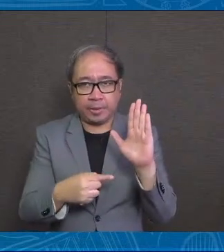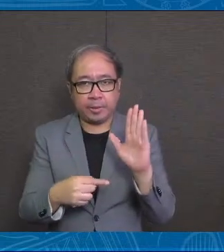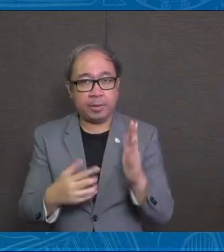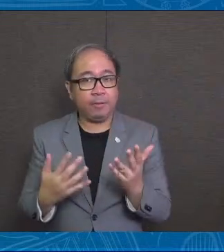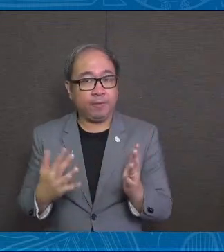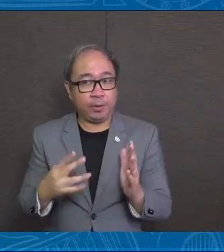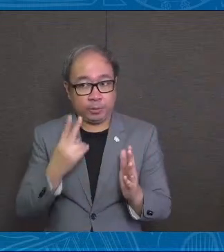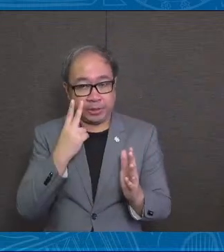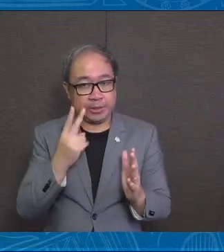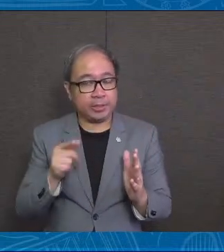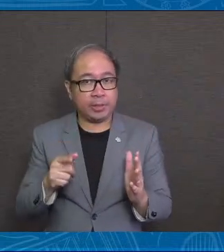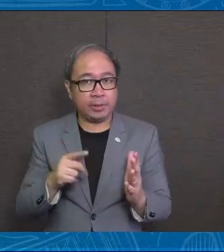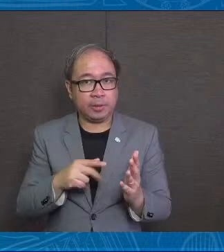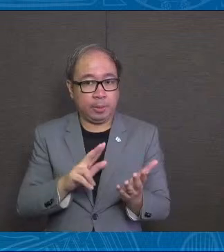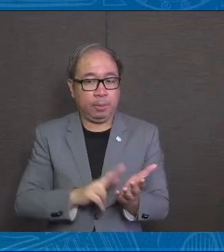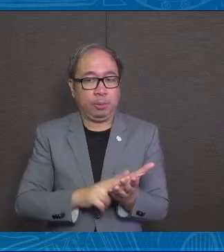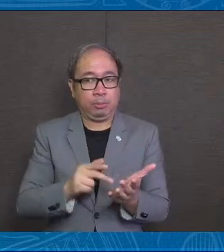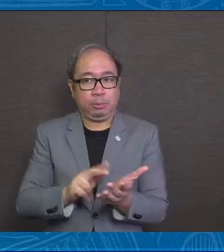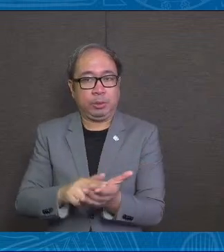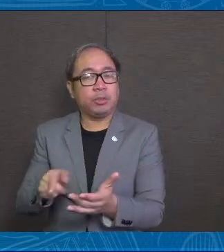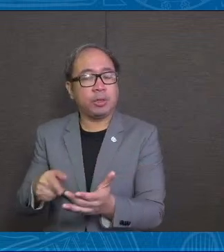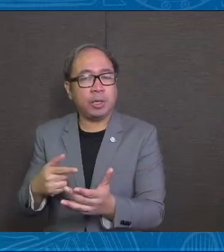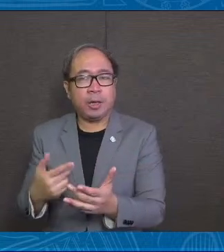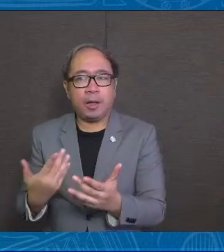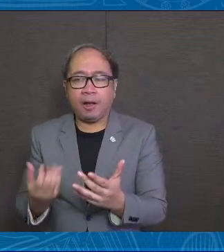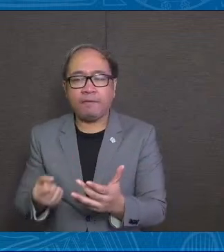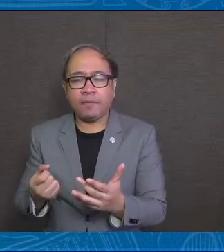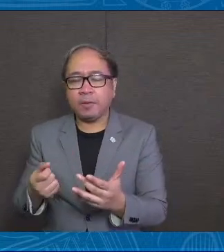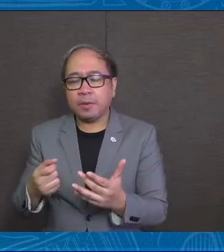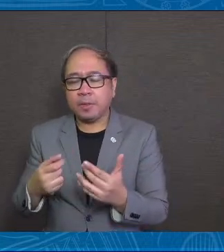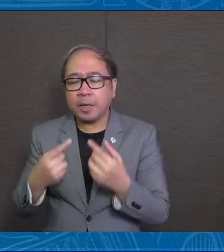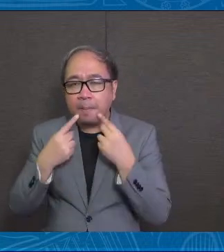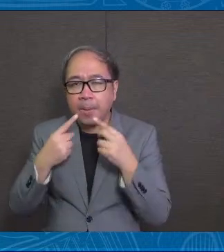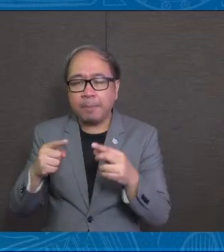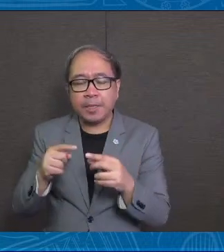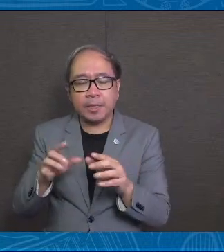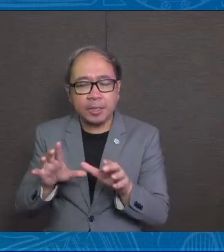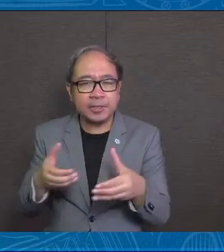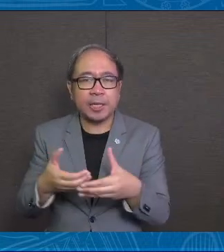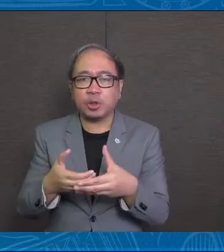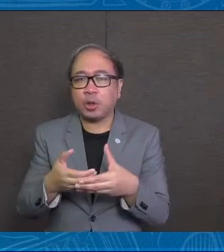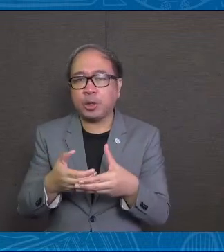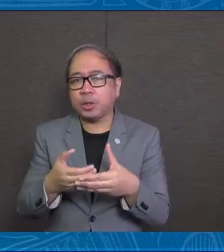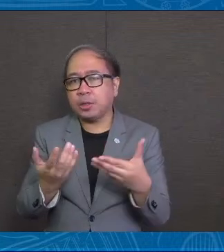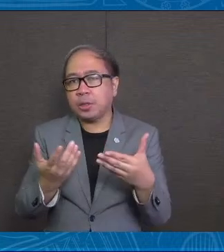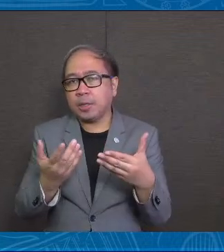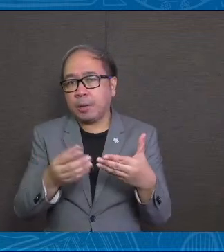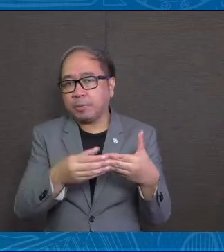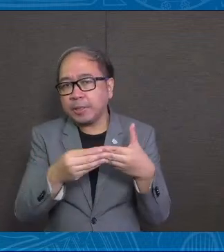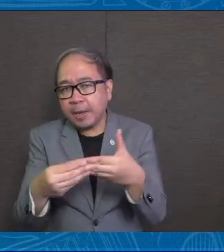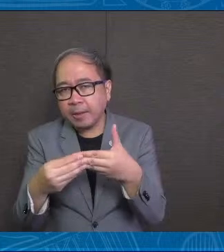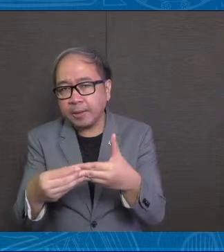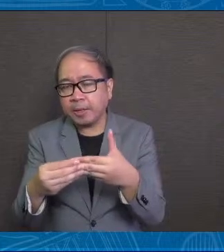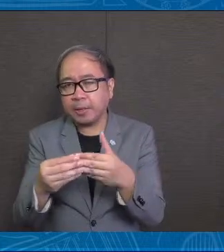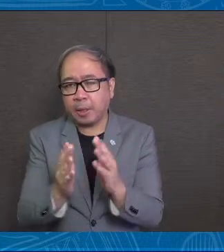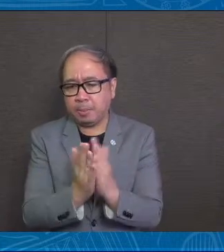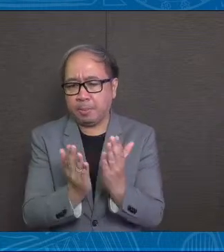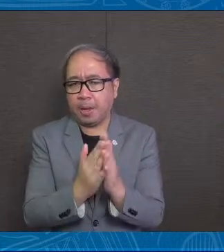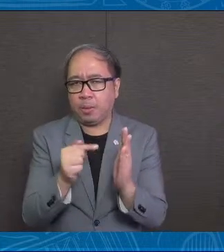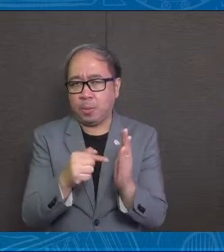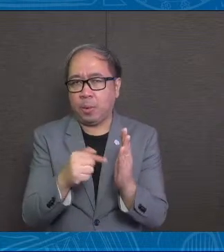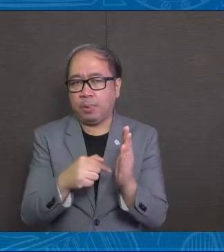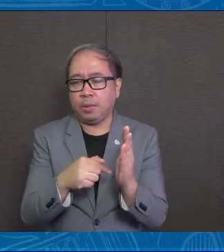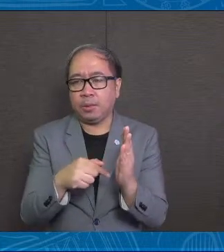this financial year, the new PSIP, Public Sector Investment Program Guideline and Manual, whereby climate and